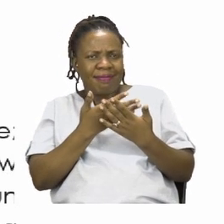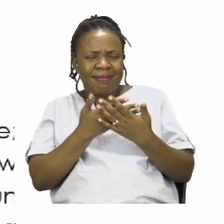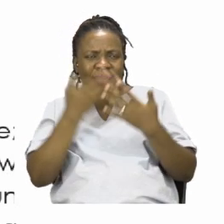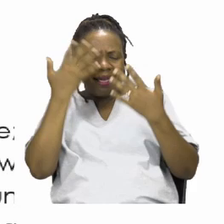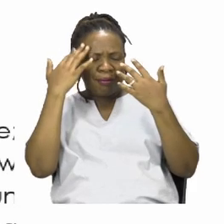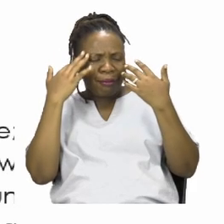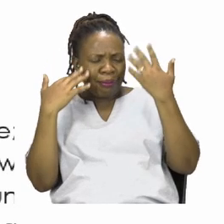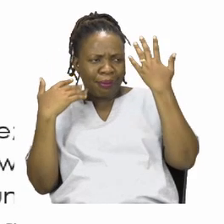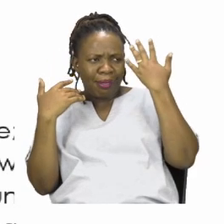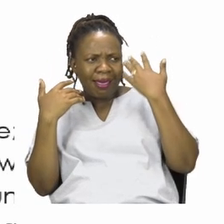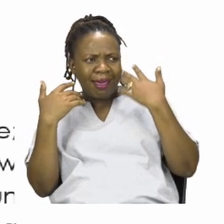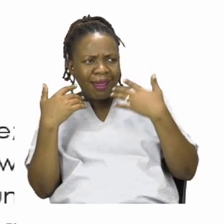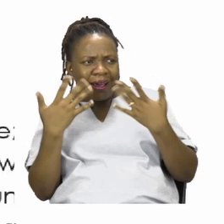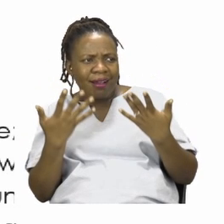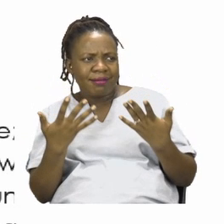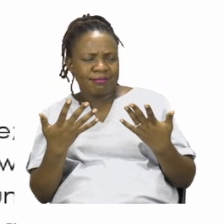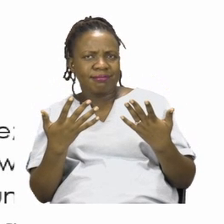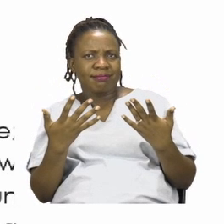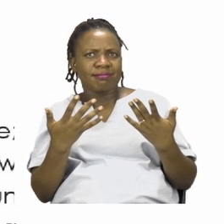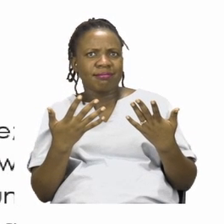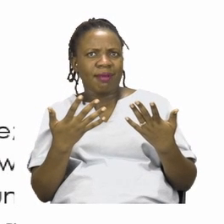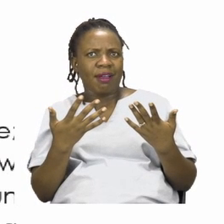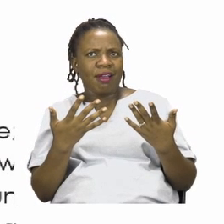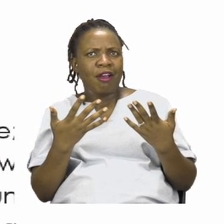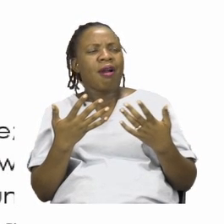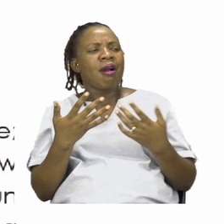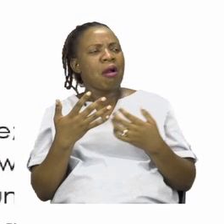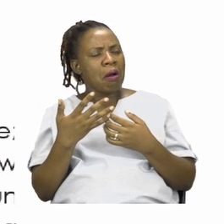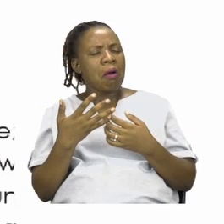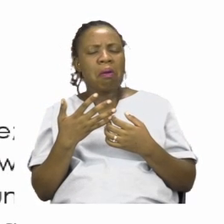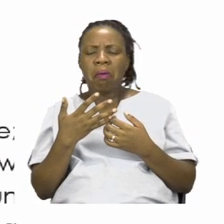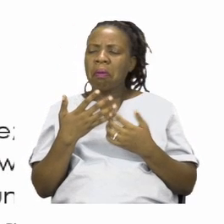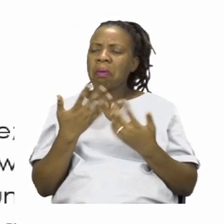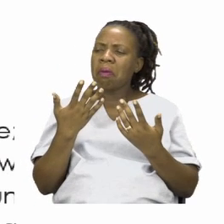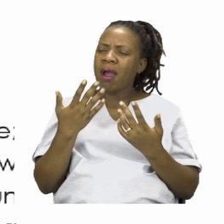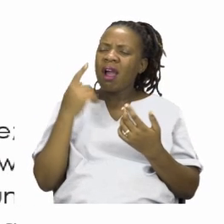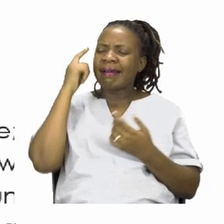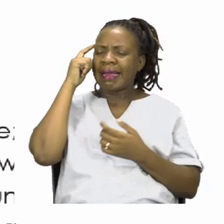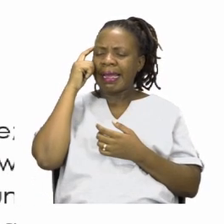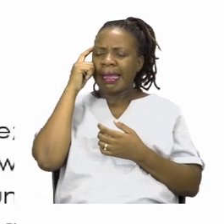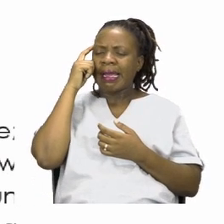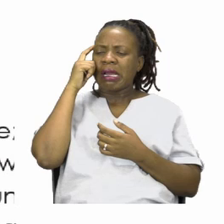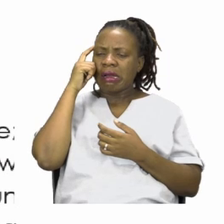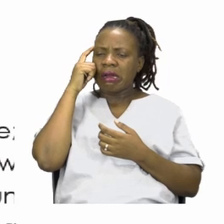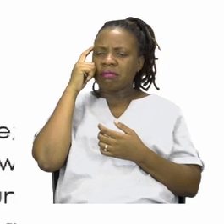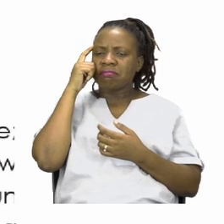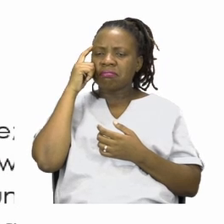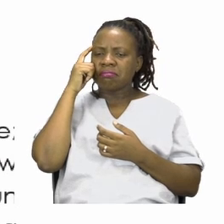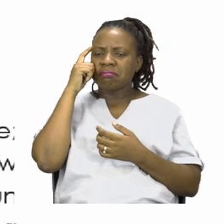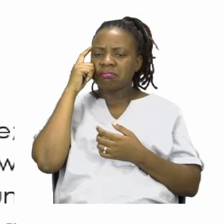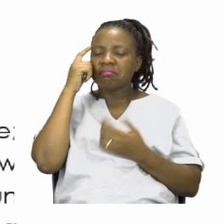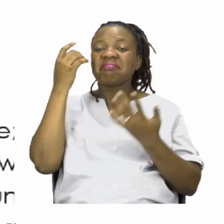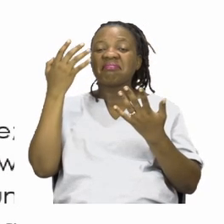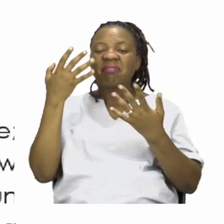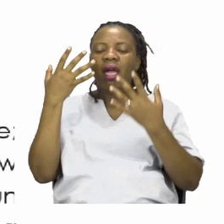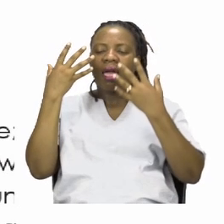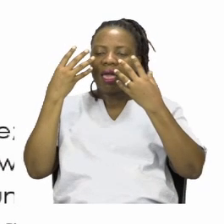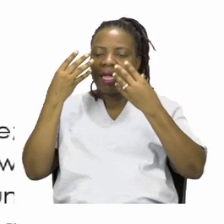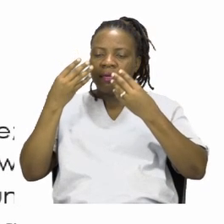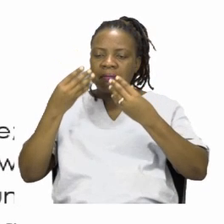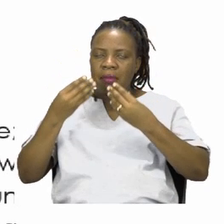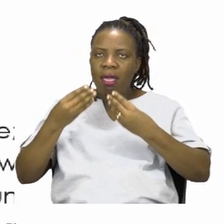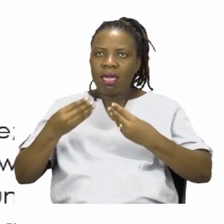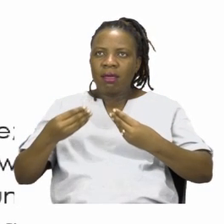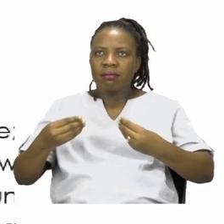of that running." Frosty felt his forehead and realized that he was actually